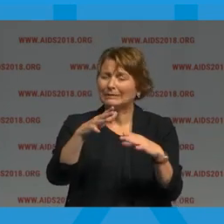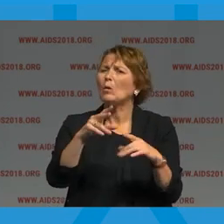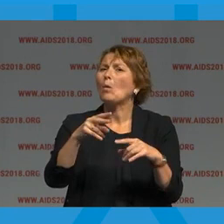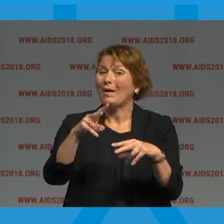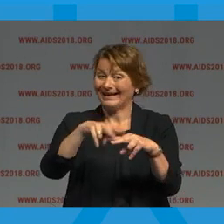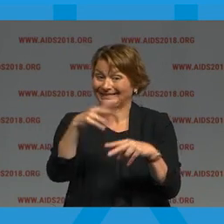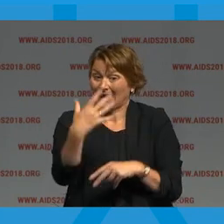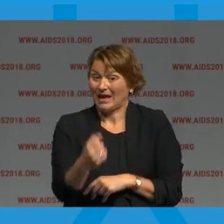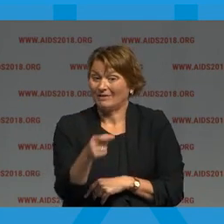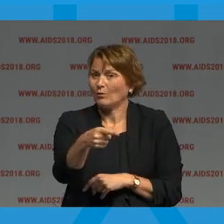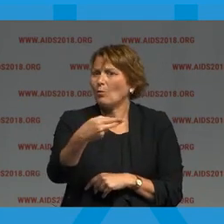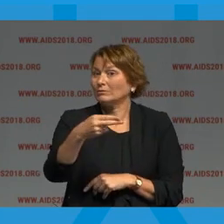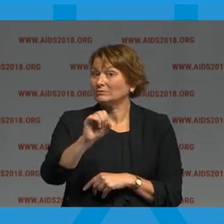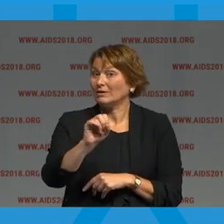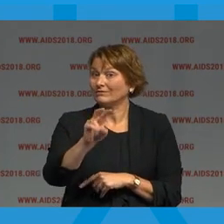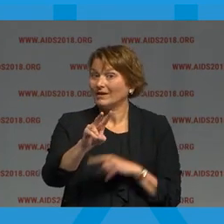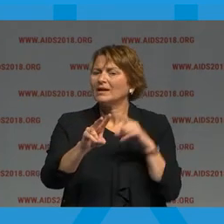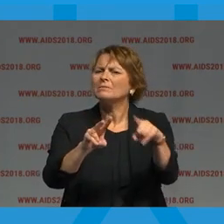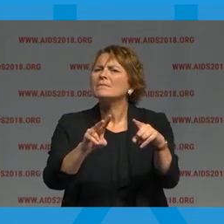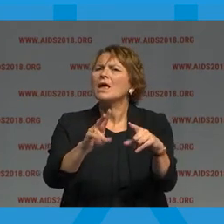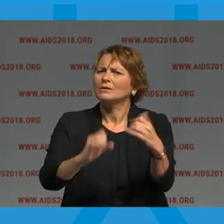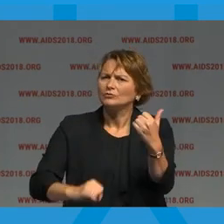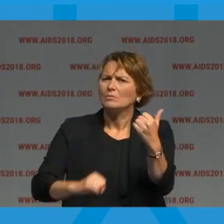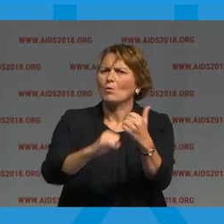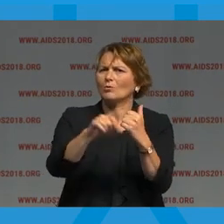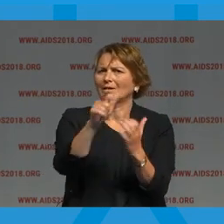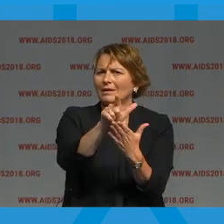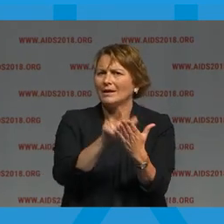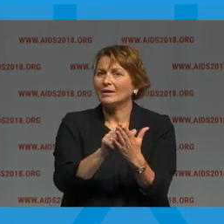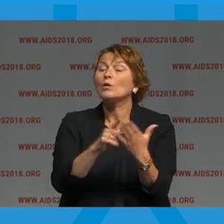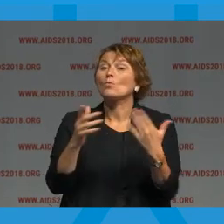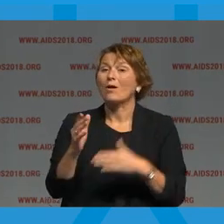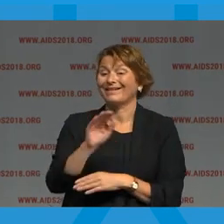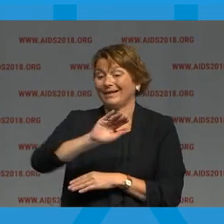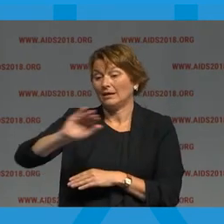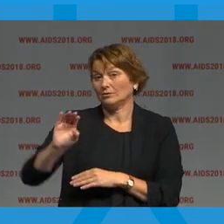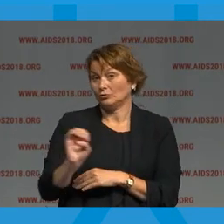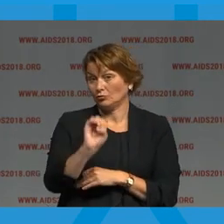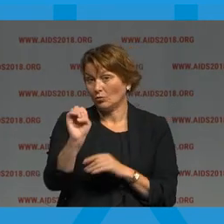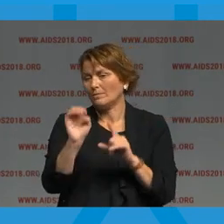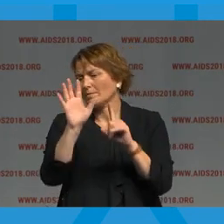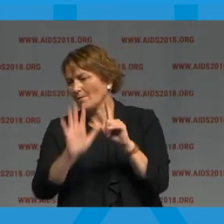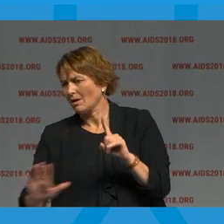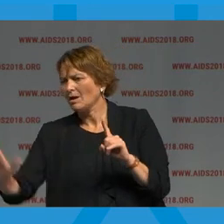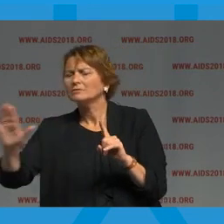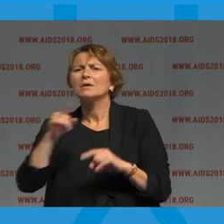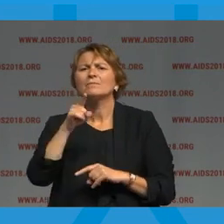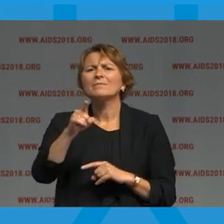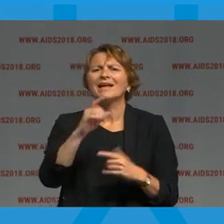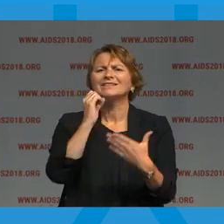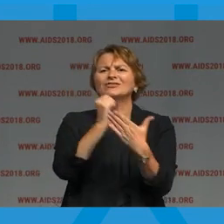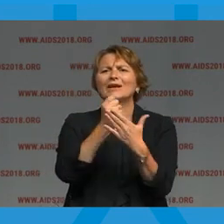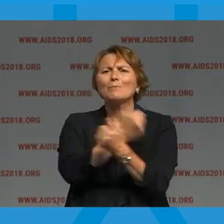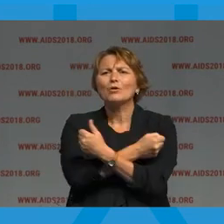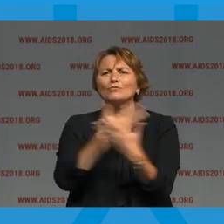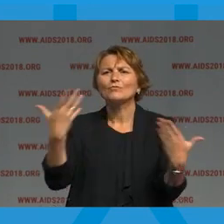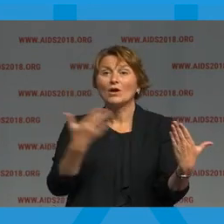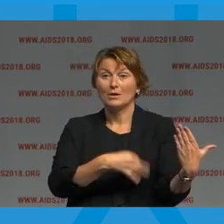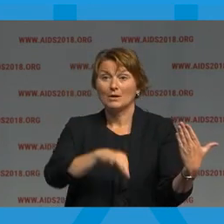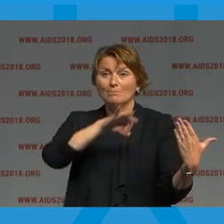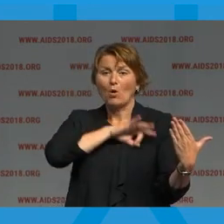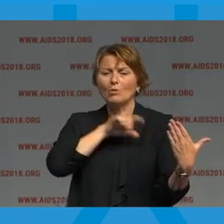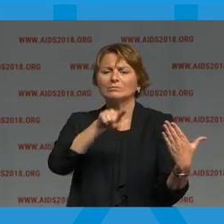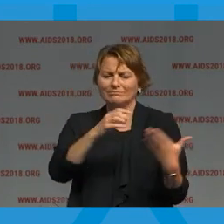families across Eastern Europe and Central Asia. The Stamping Out Stigma Challenge Prize will help them to develop an